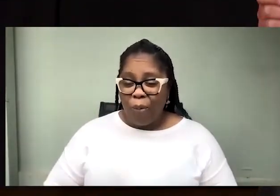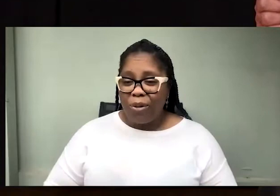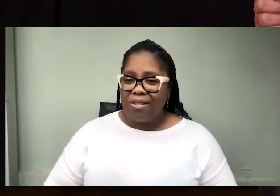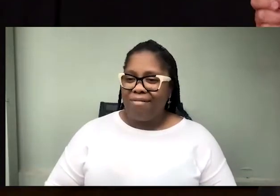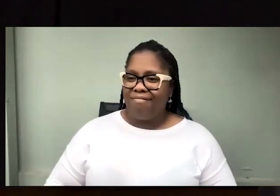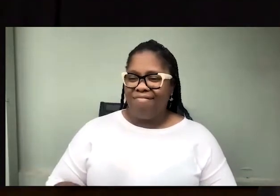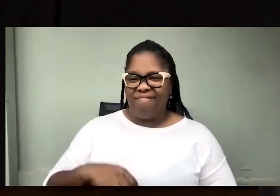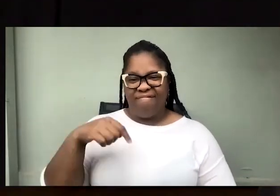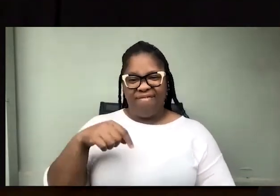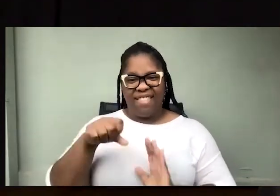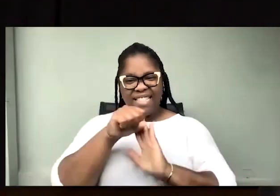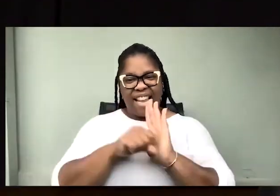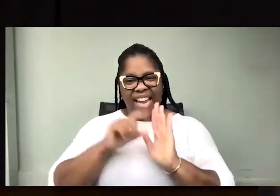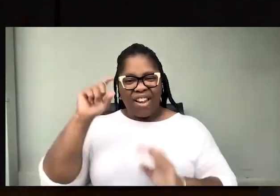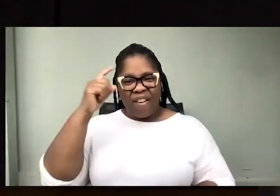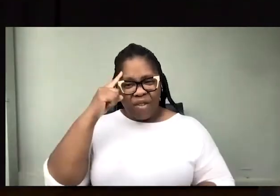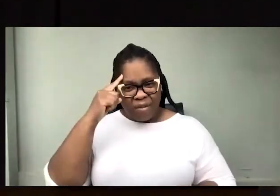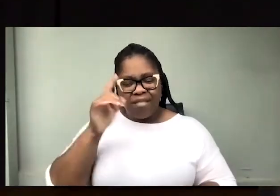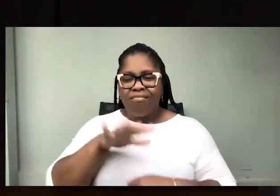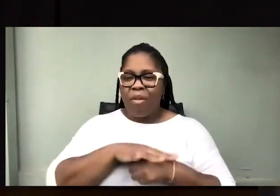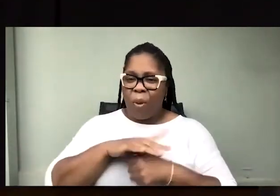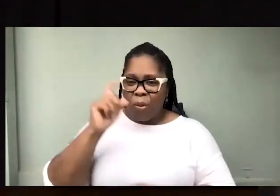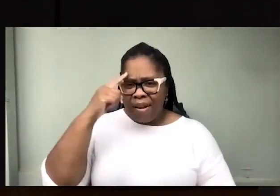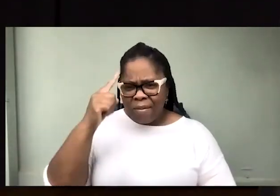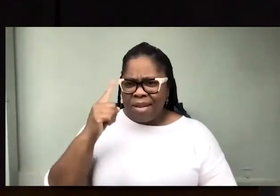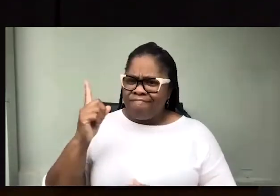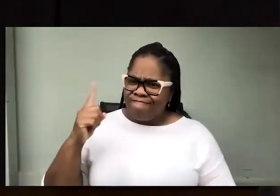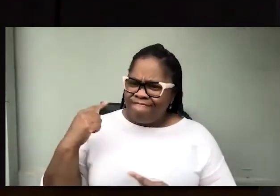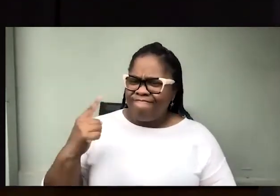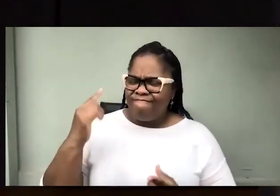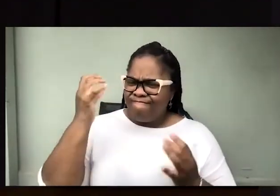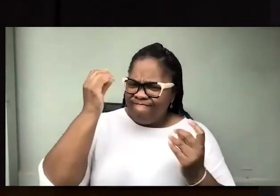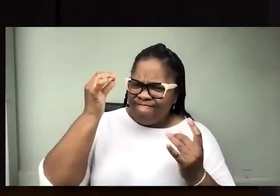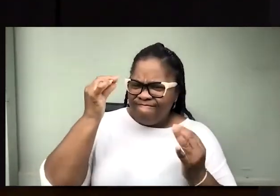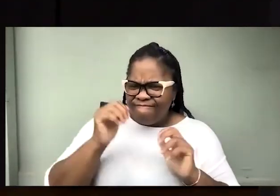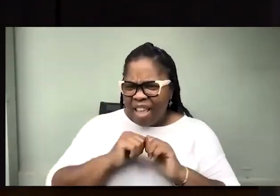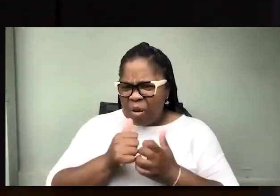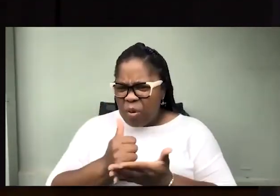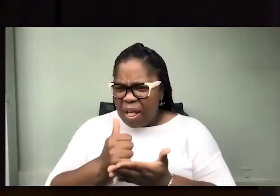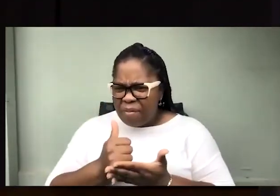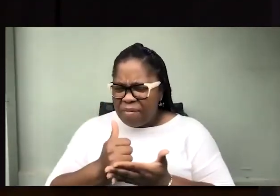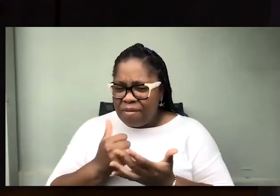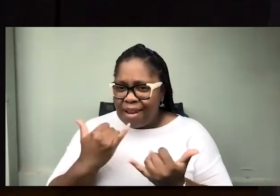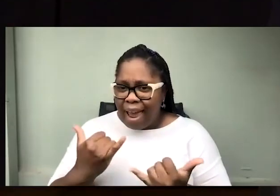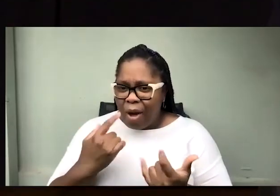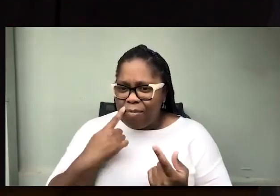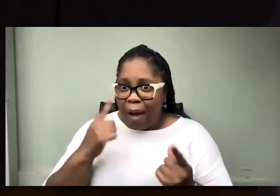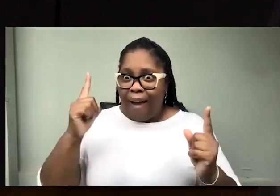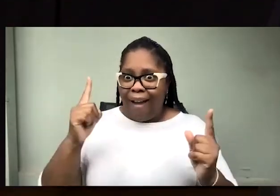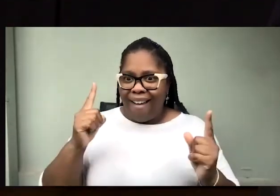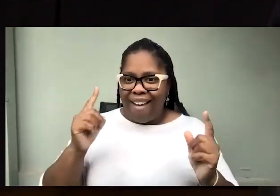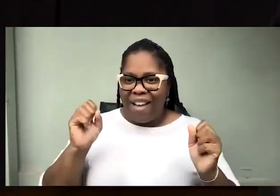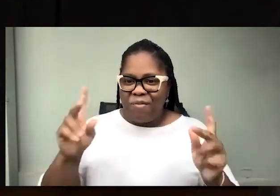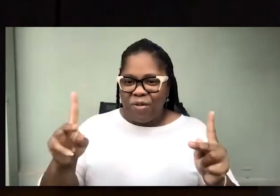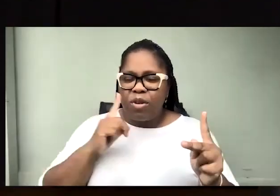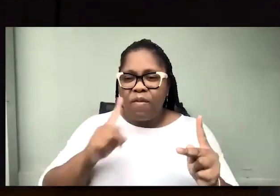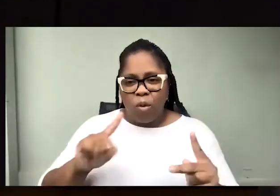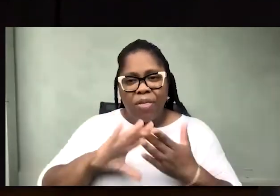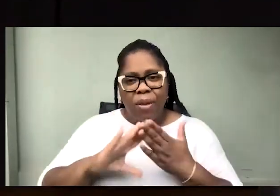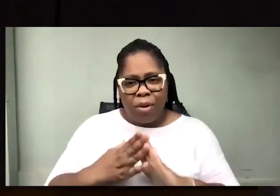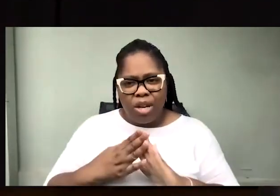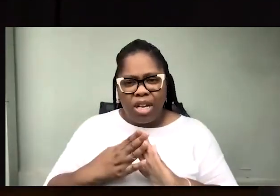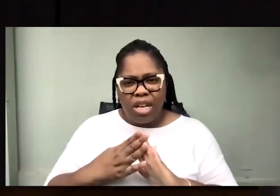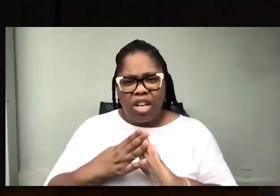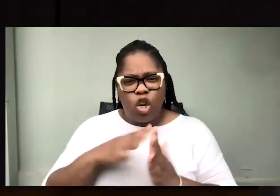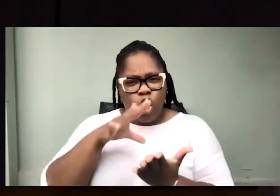at the state level and the local level for a long time, and this is the opportunity of the community to learn what we're